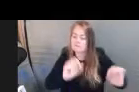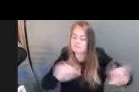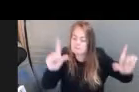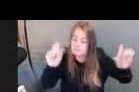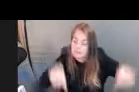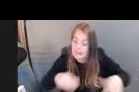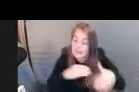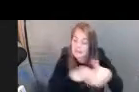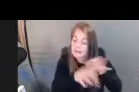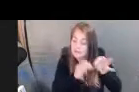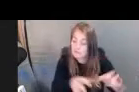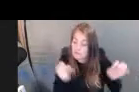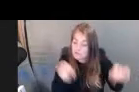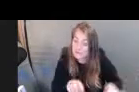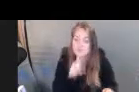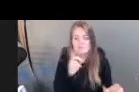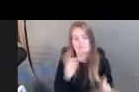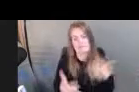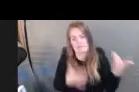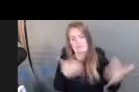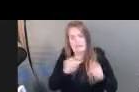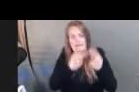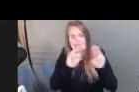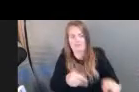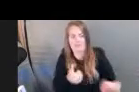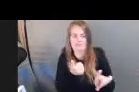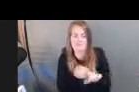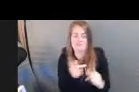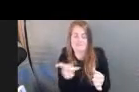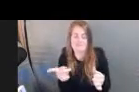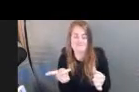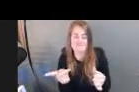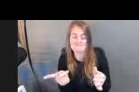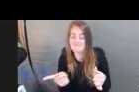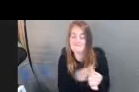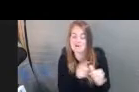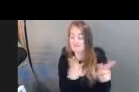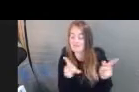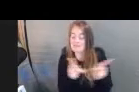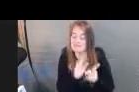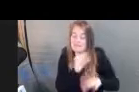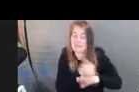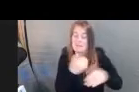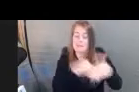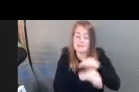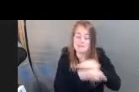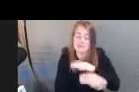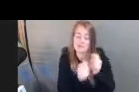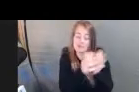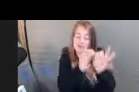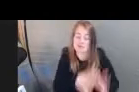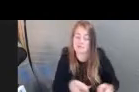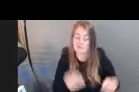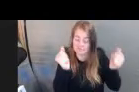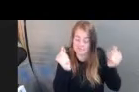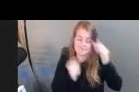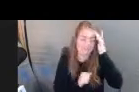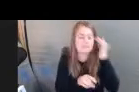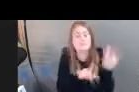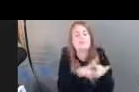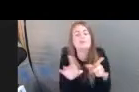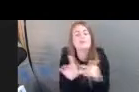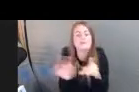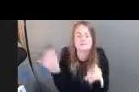services. And I'm so excited that the Museum of Surrey is one of the first to be implementing this. So it's really, really neat. And then, of course, as I mentioned